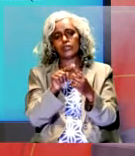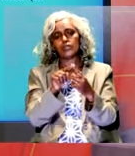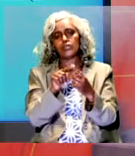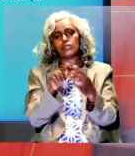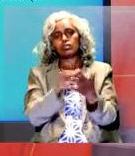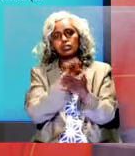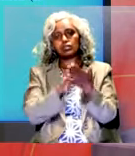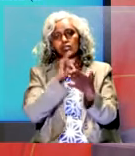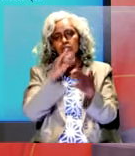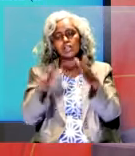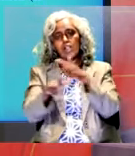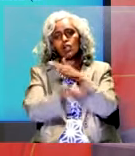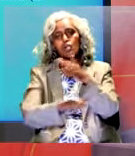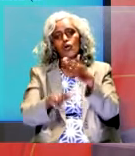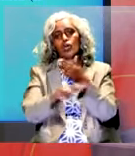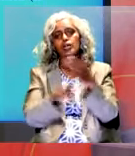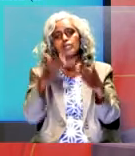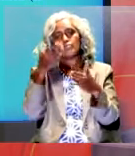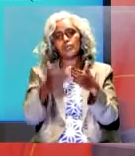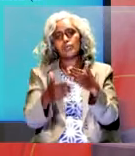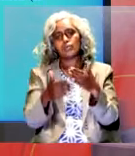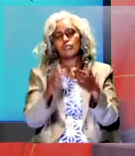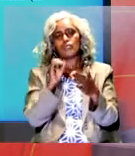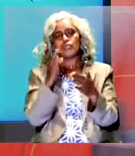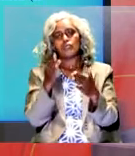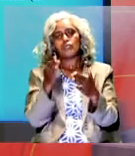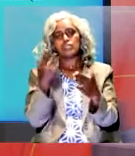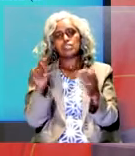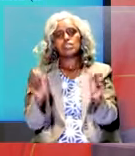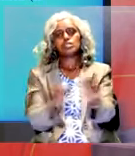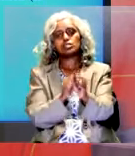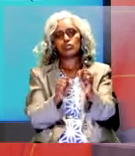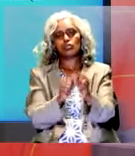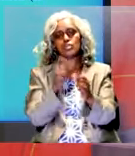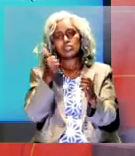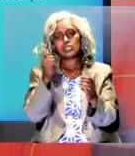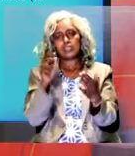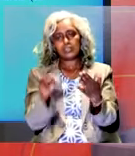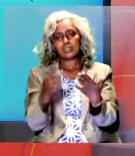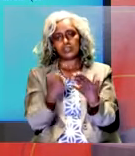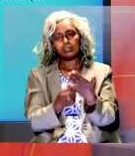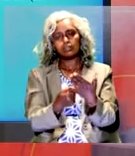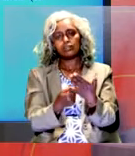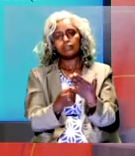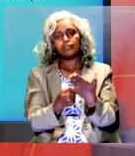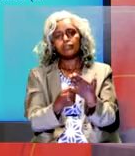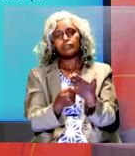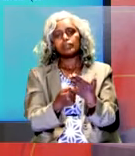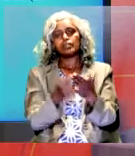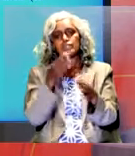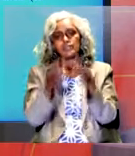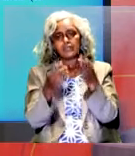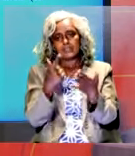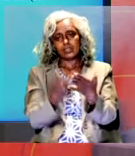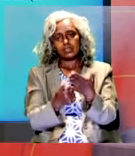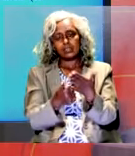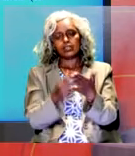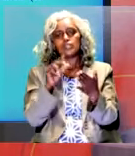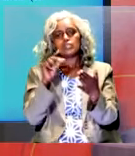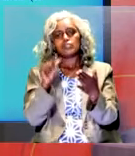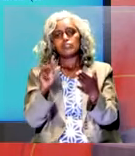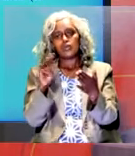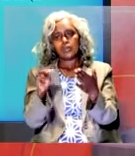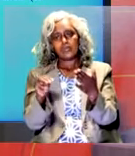it is a lower bound of the sequence AN if the small